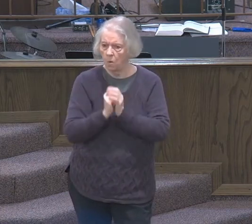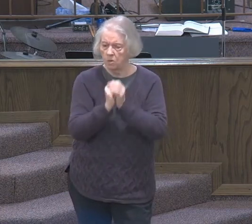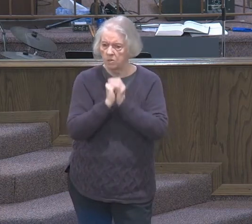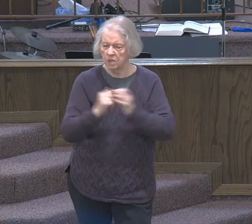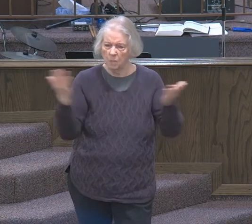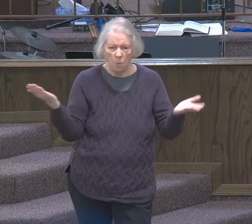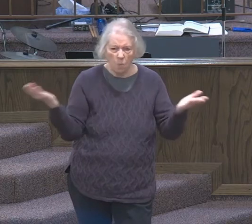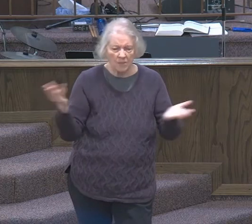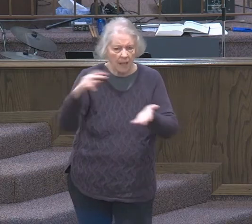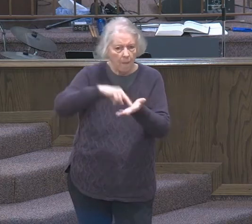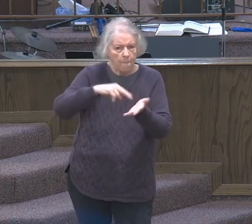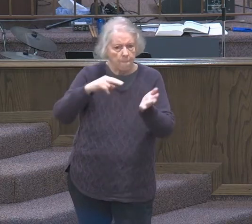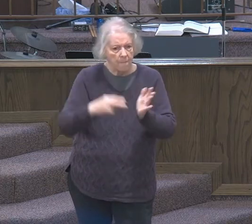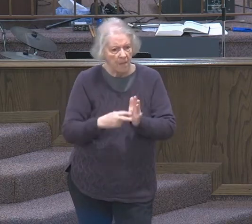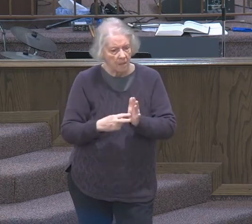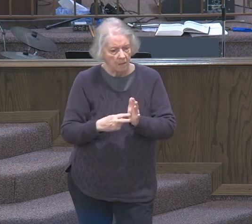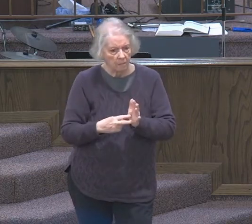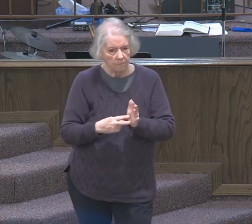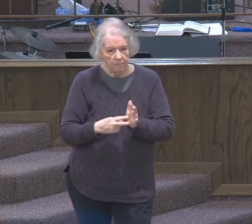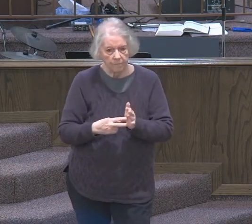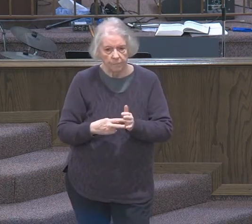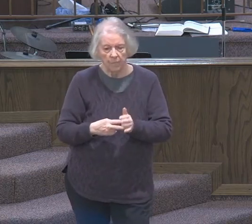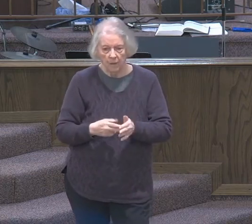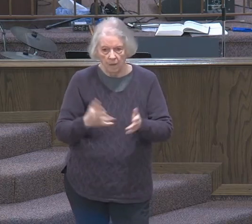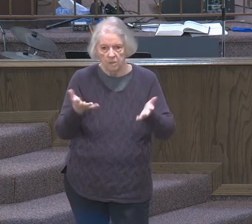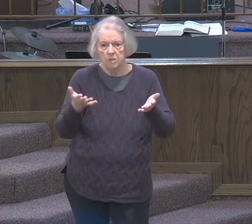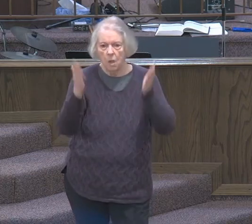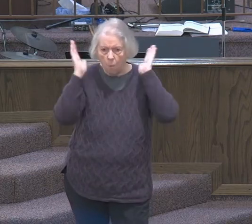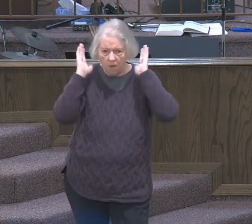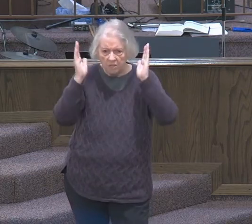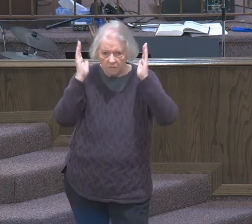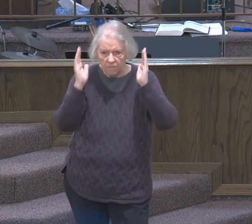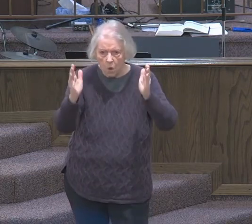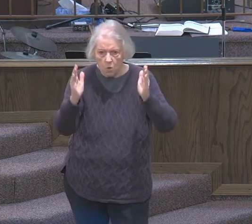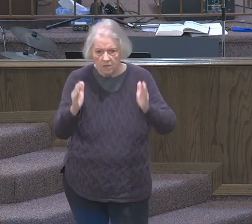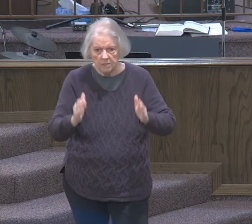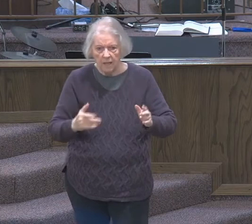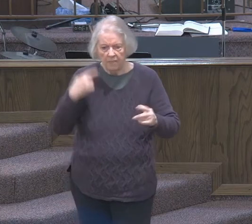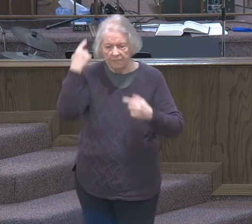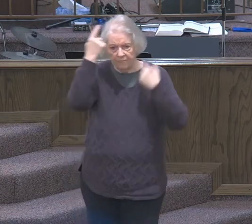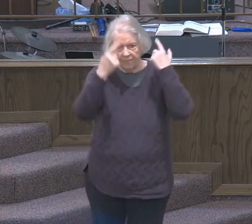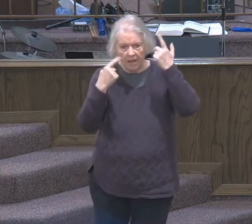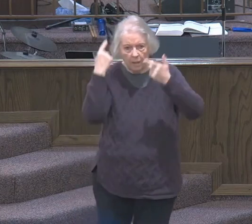It's the focus of this message, but I want us to think about strictly the focus of